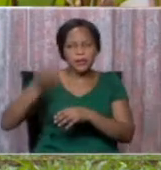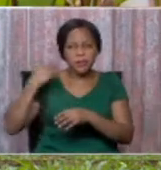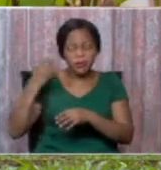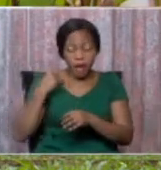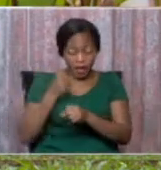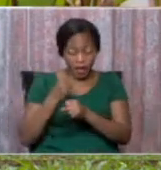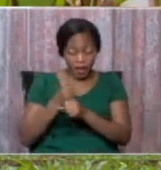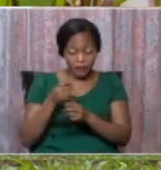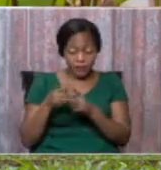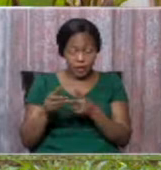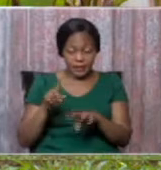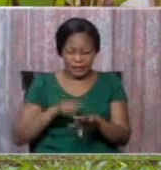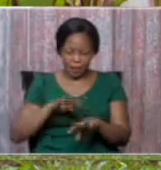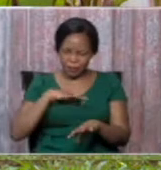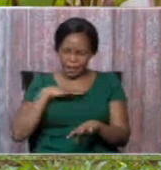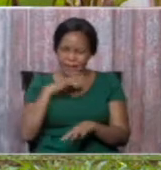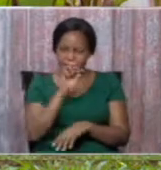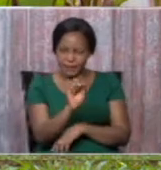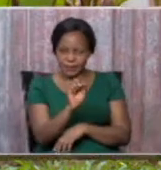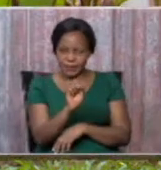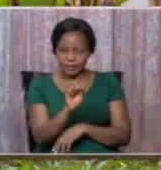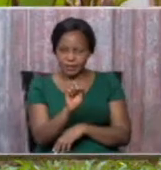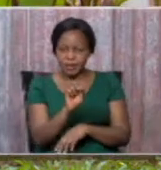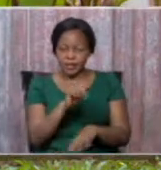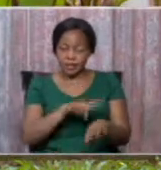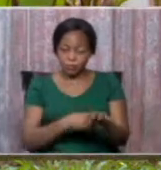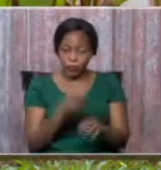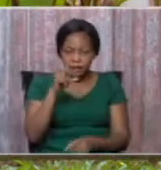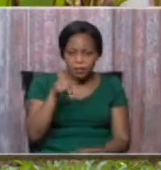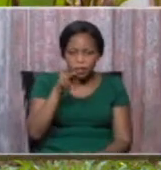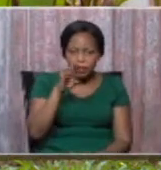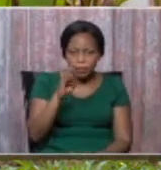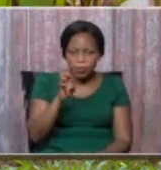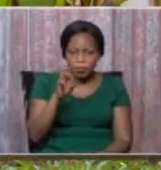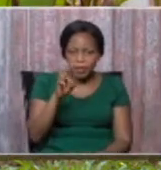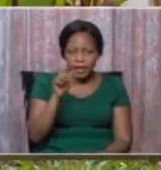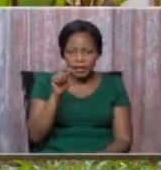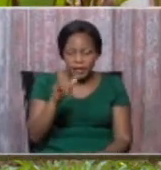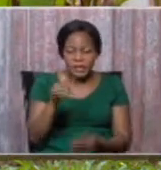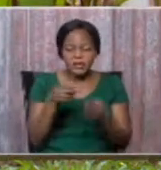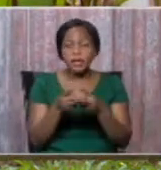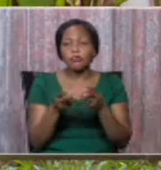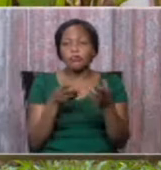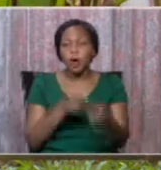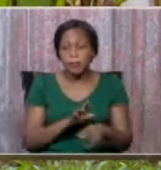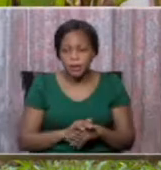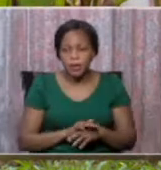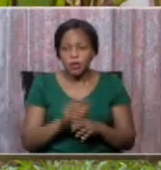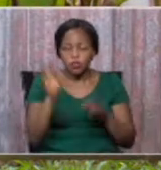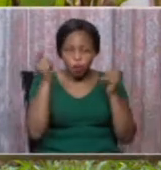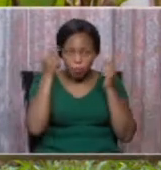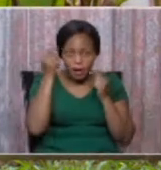with those hormones and getting used. And as you gain an appropriate weight, puberty actually sets